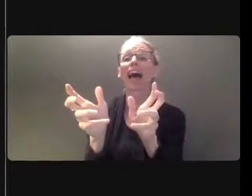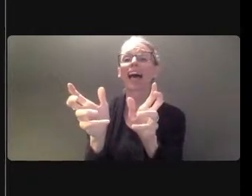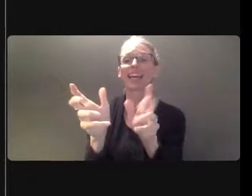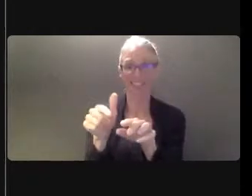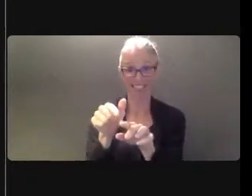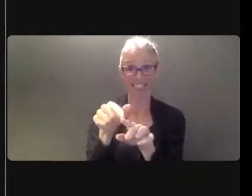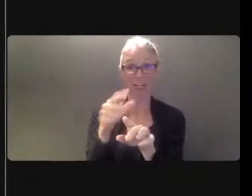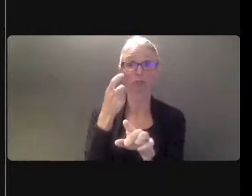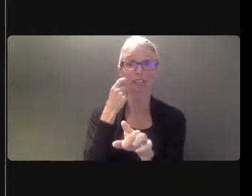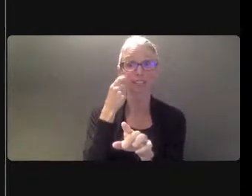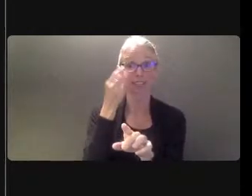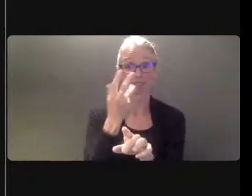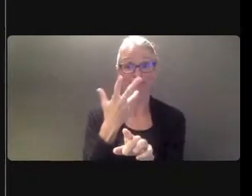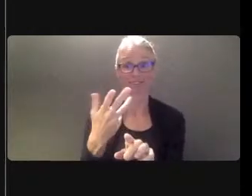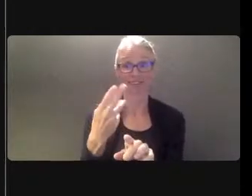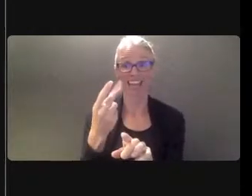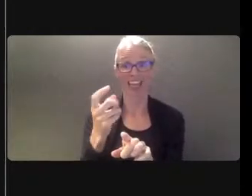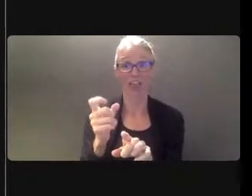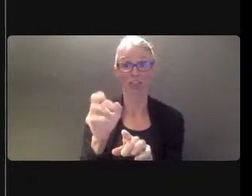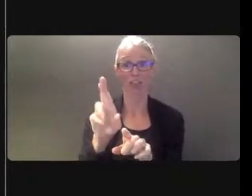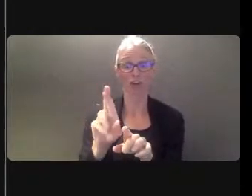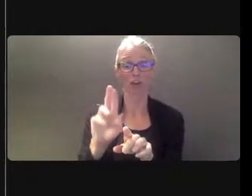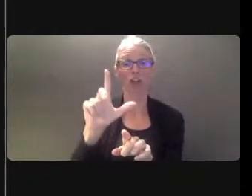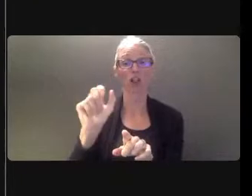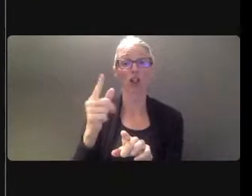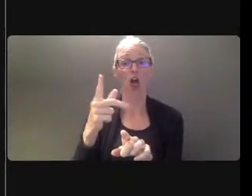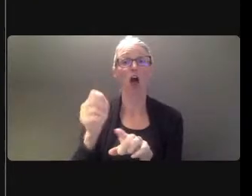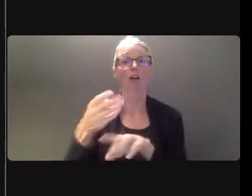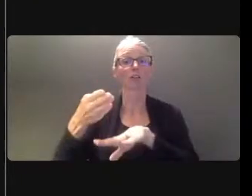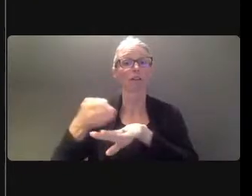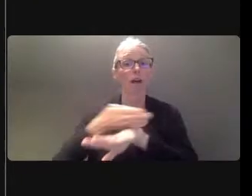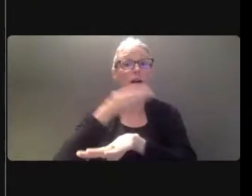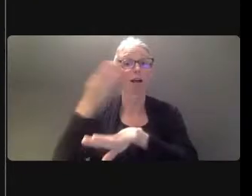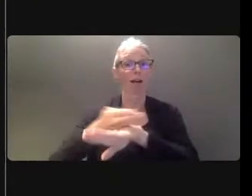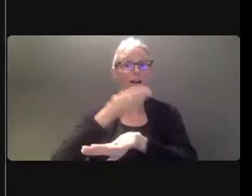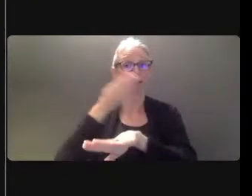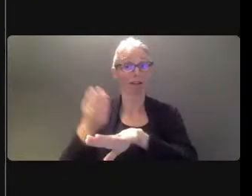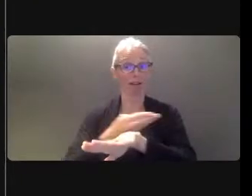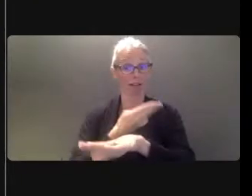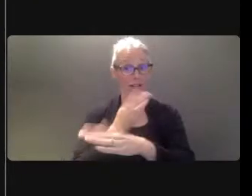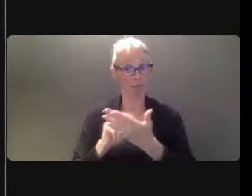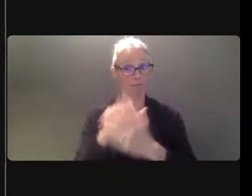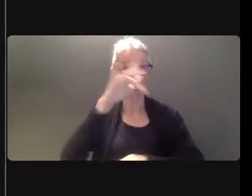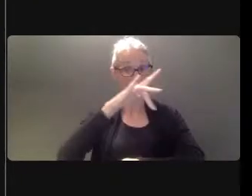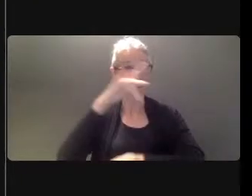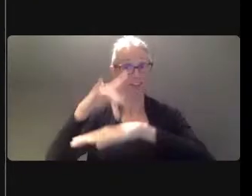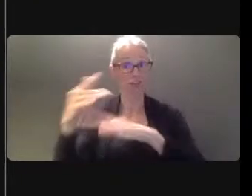refurbished also, FYI. So maybe we might have to go back for another visit soon.